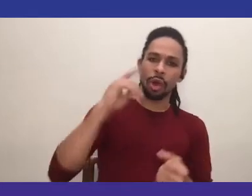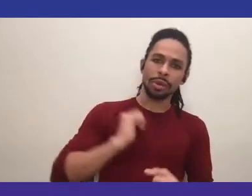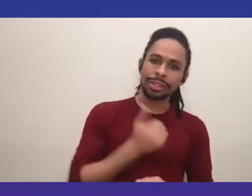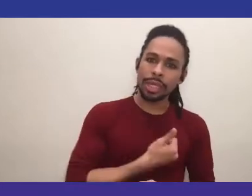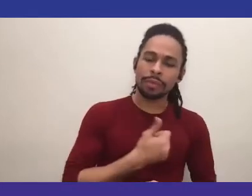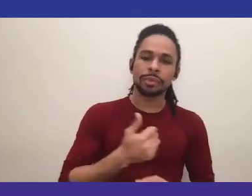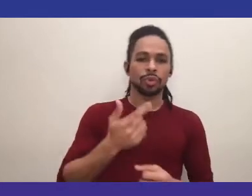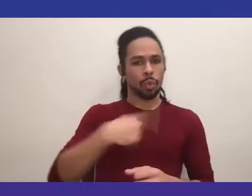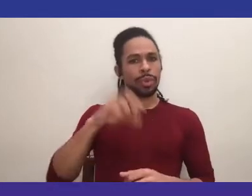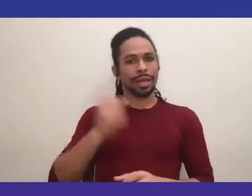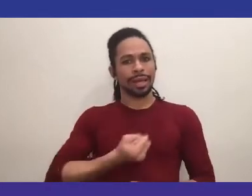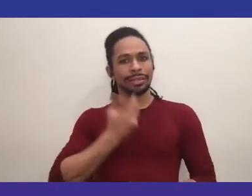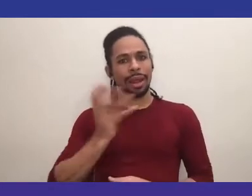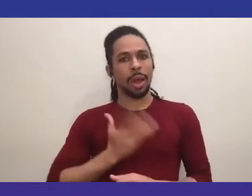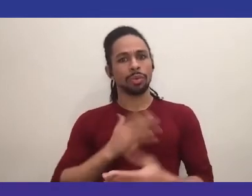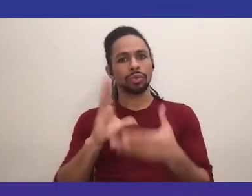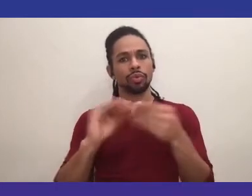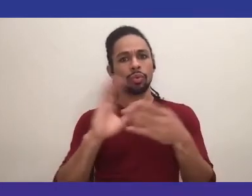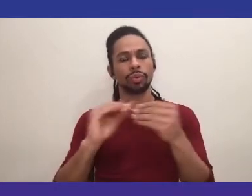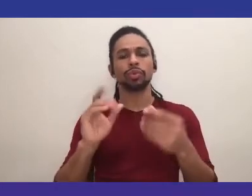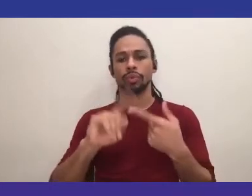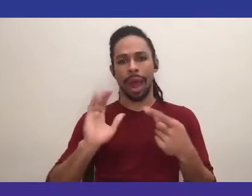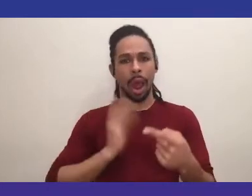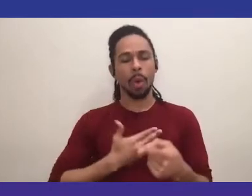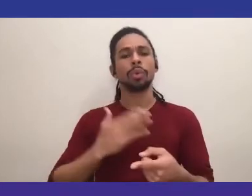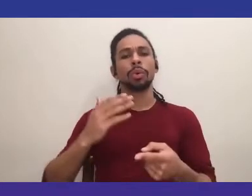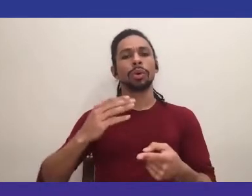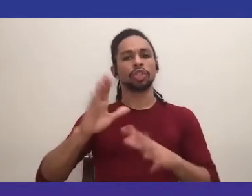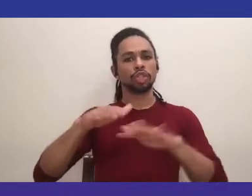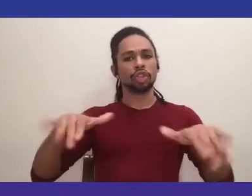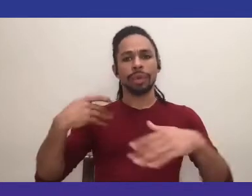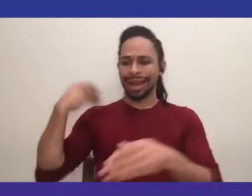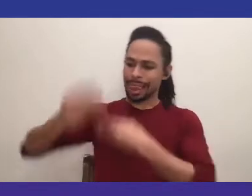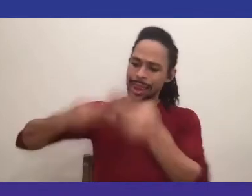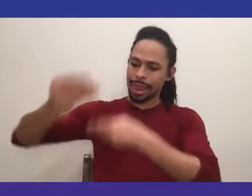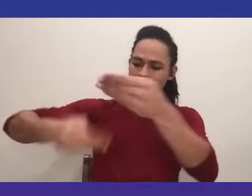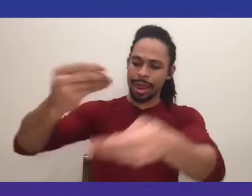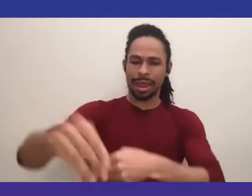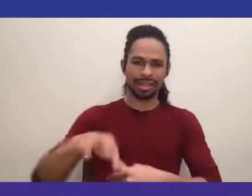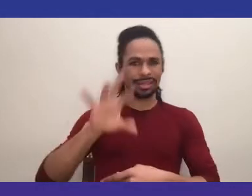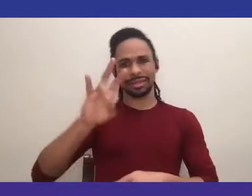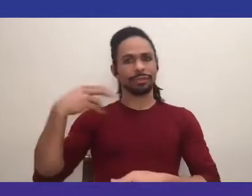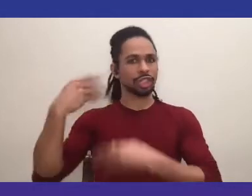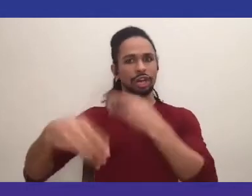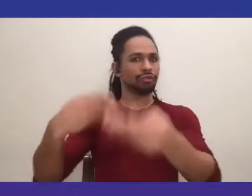our stories to our children, grandchildren, and 7 generations from now.